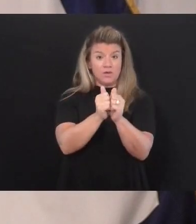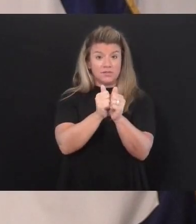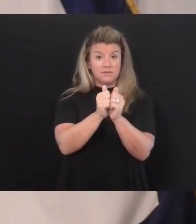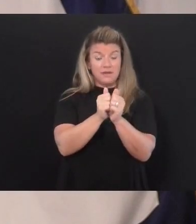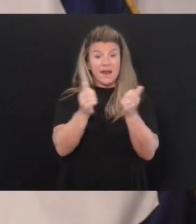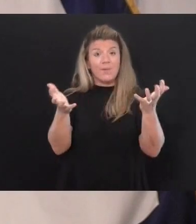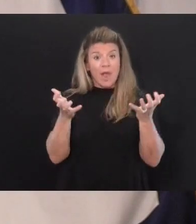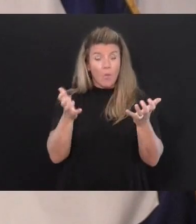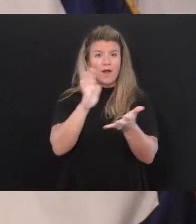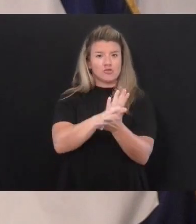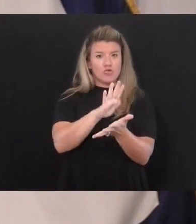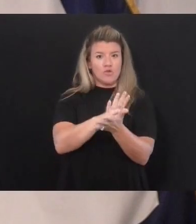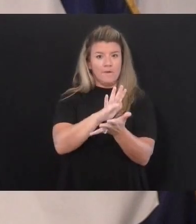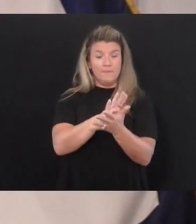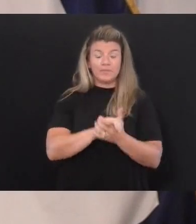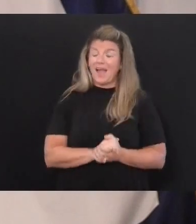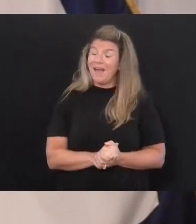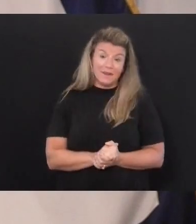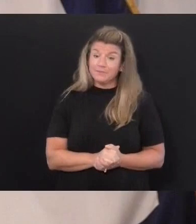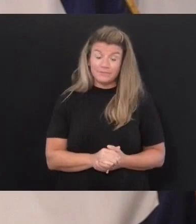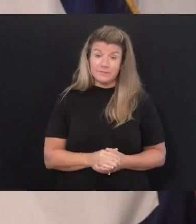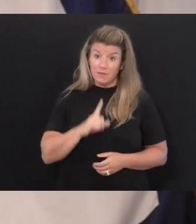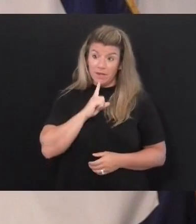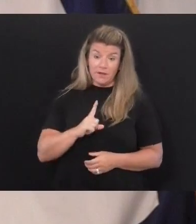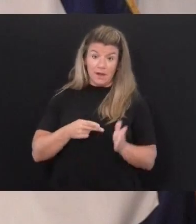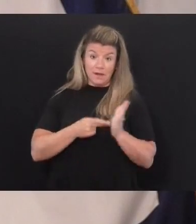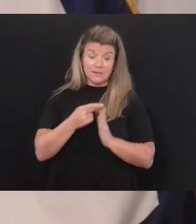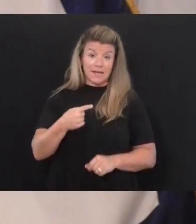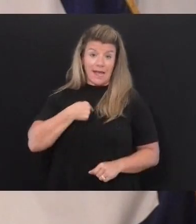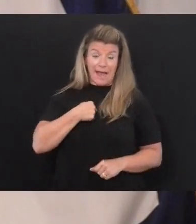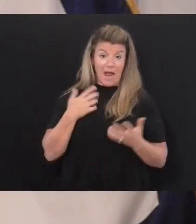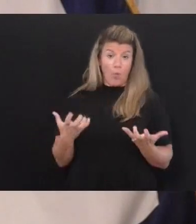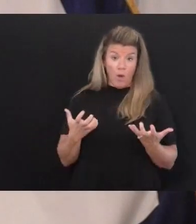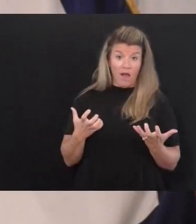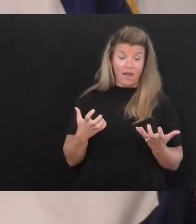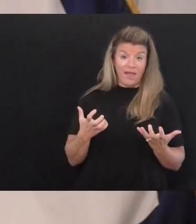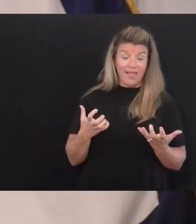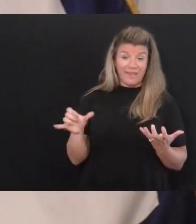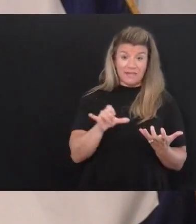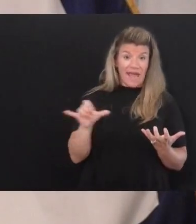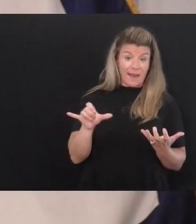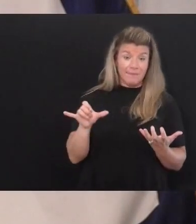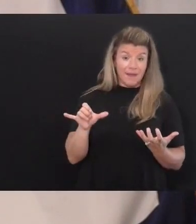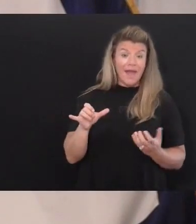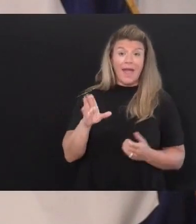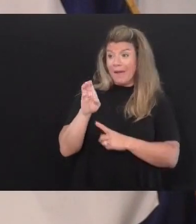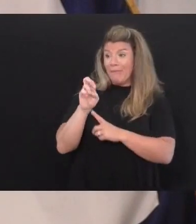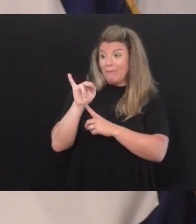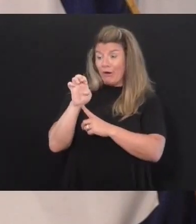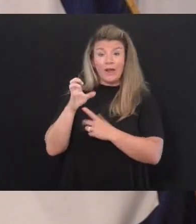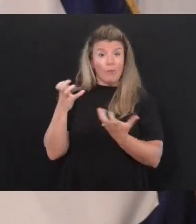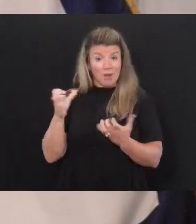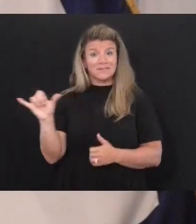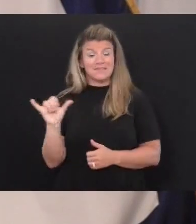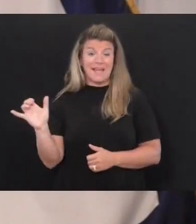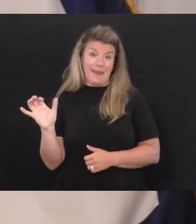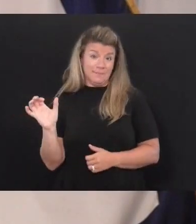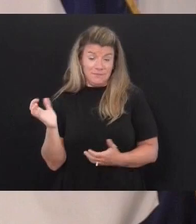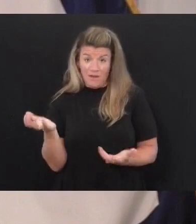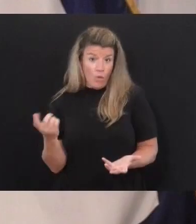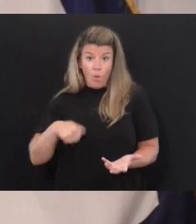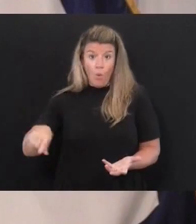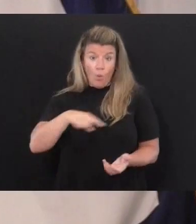can maybe do is phase this in. So now what we're going to do is we're going to change and pivot. And we